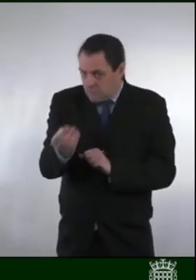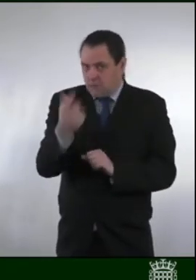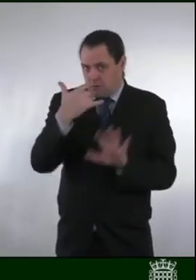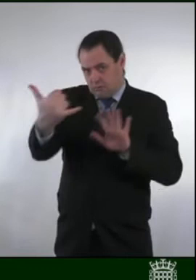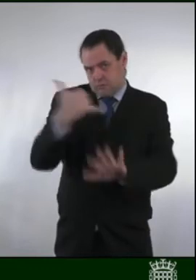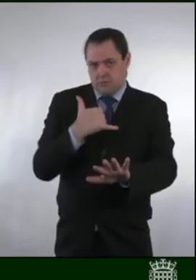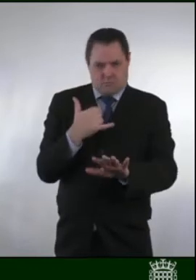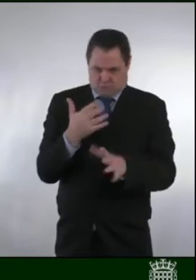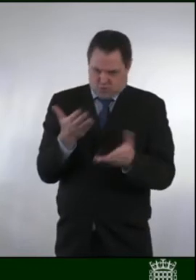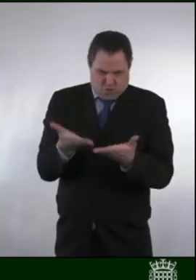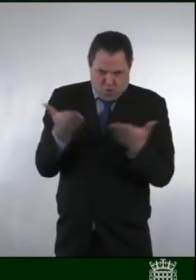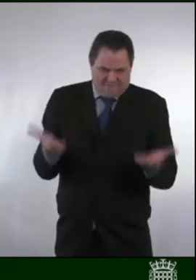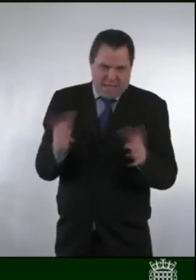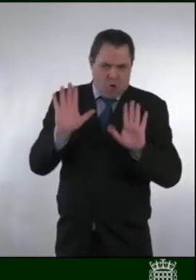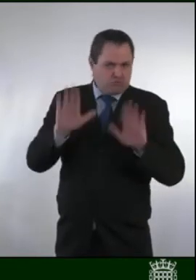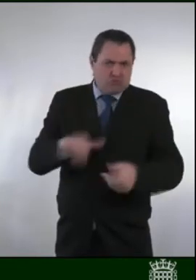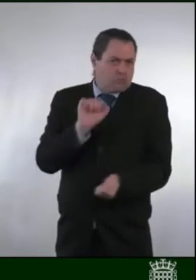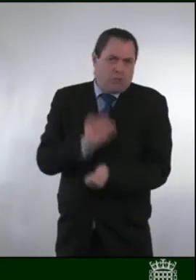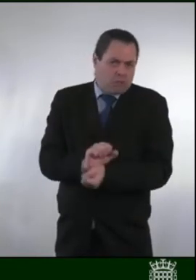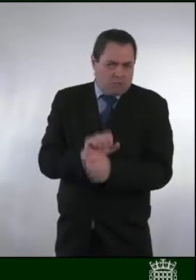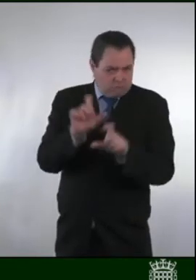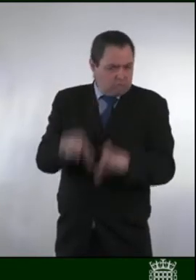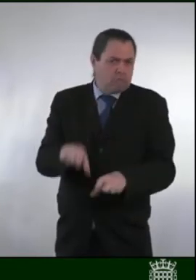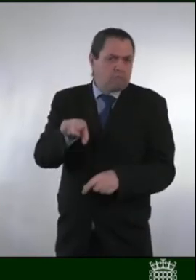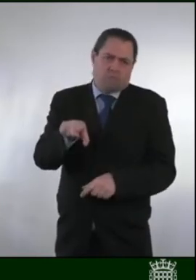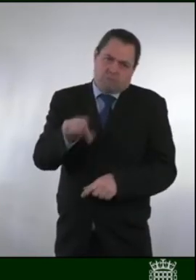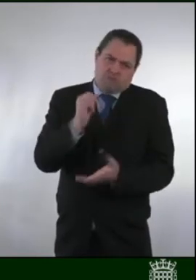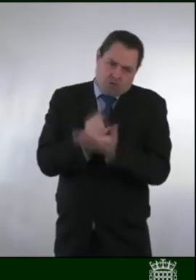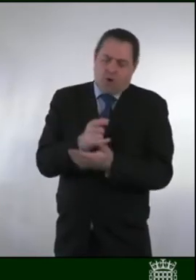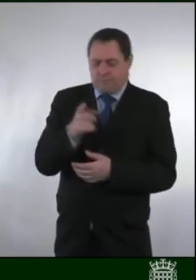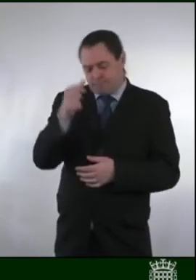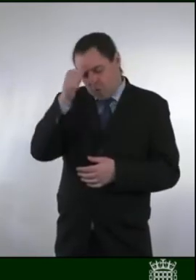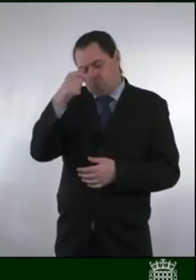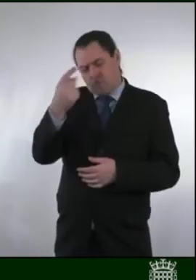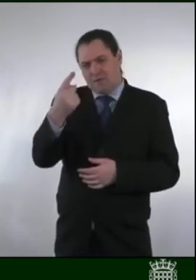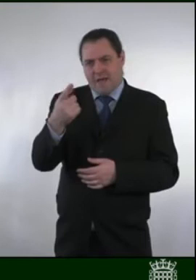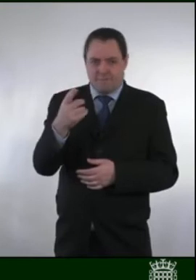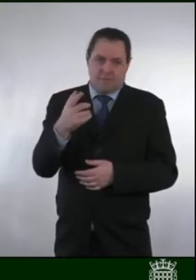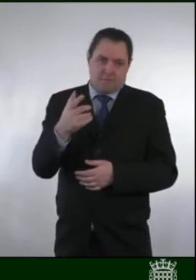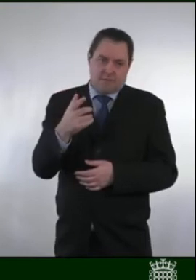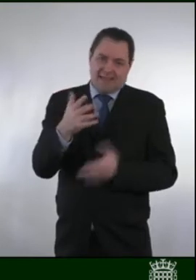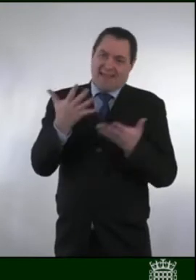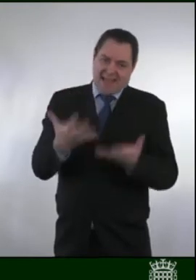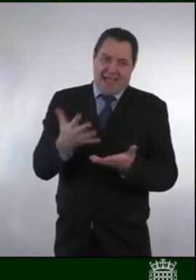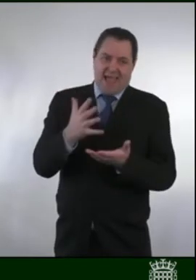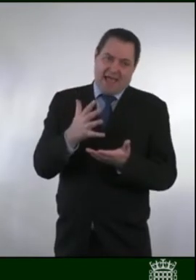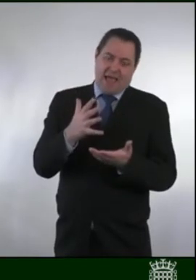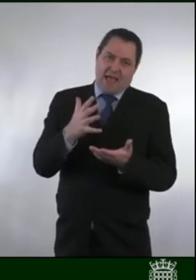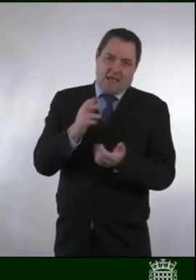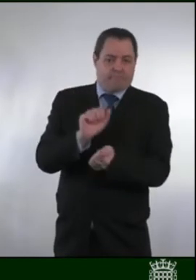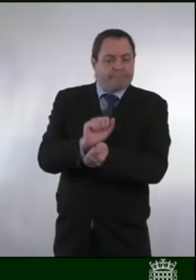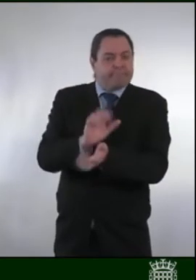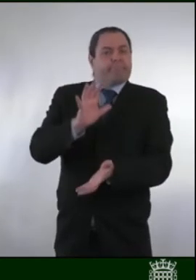unjustified detention in Tehran of Nazanin Zaghari-Ratcliffe, though, as she knows, she is now out on furlough,